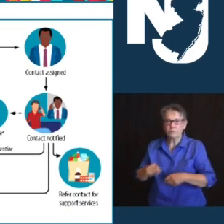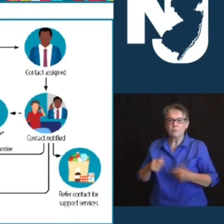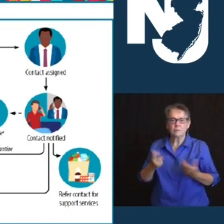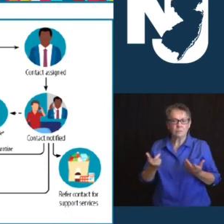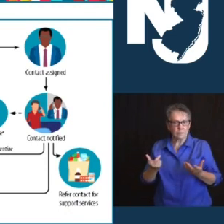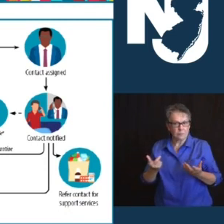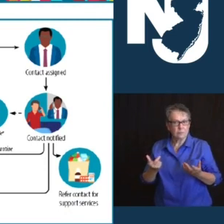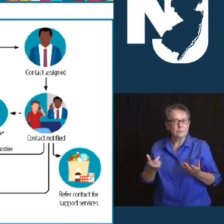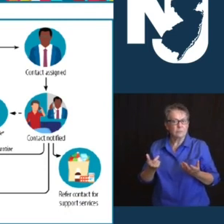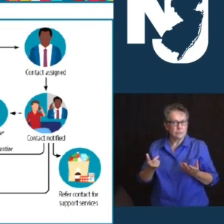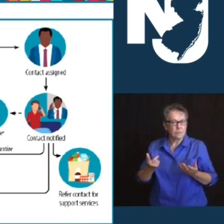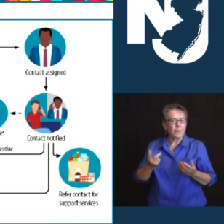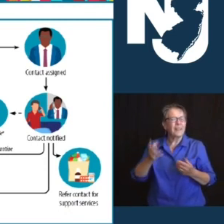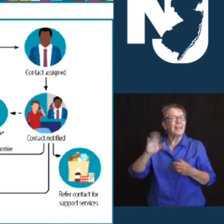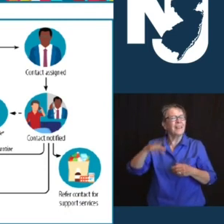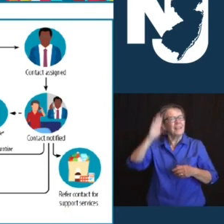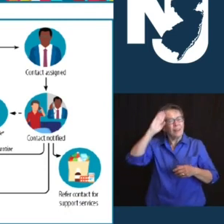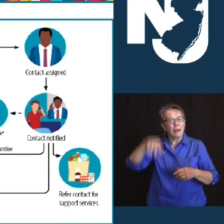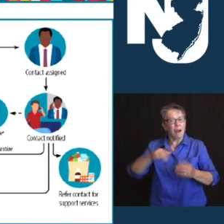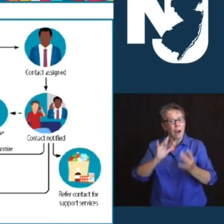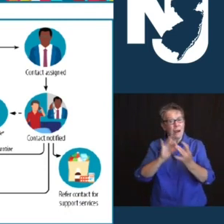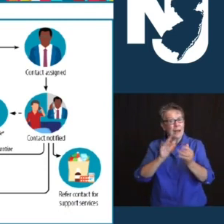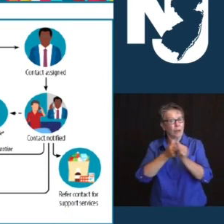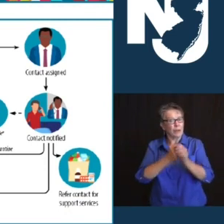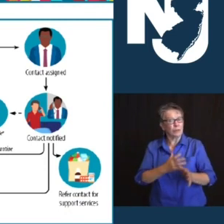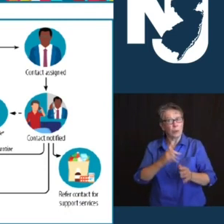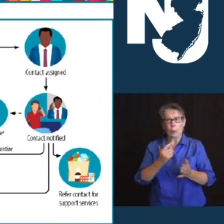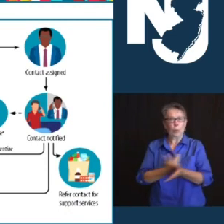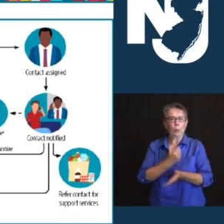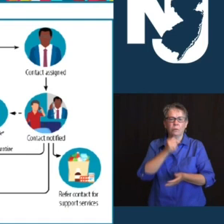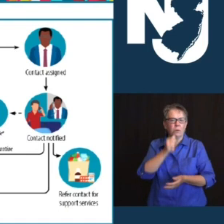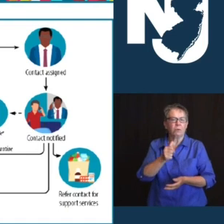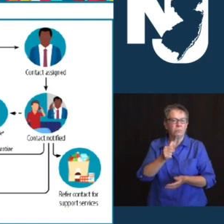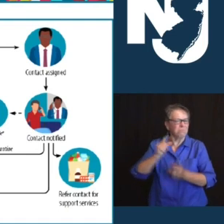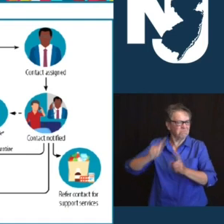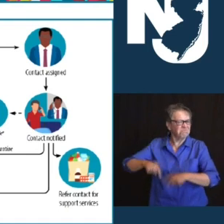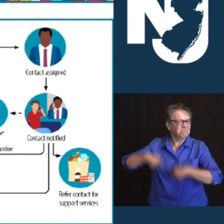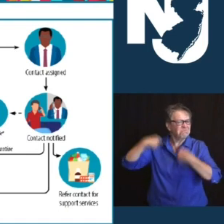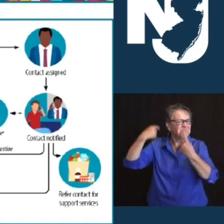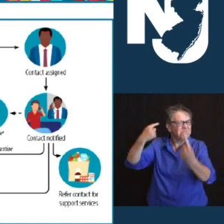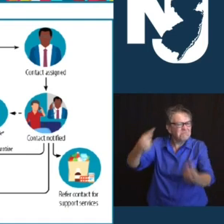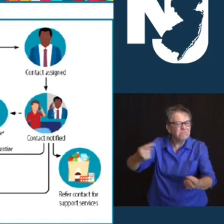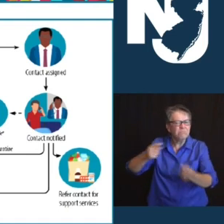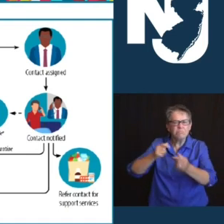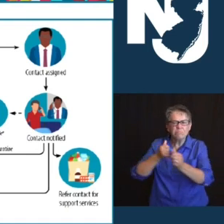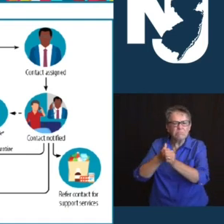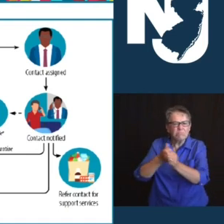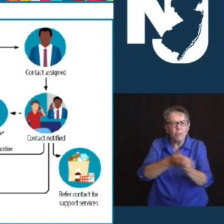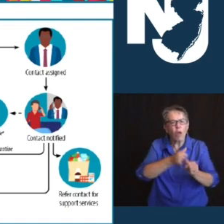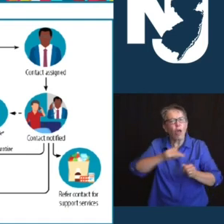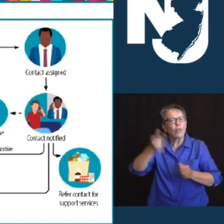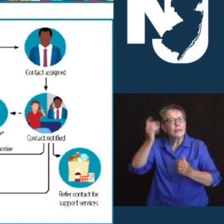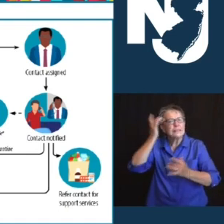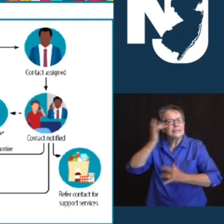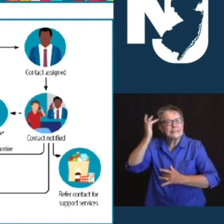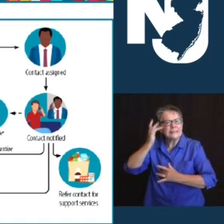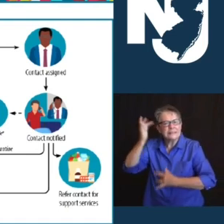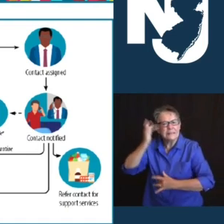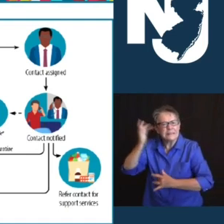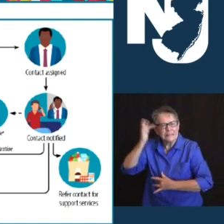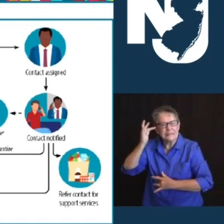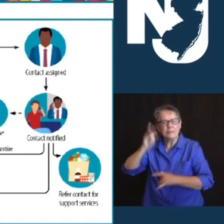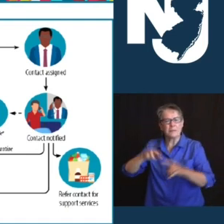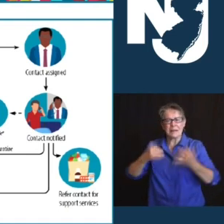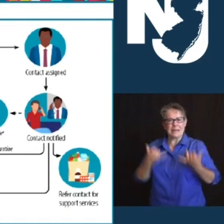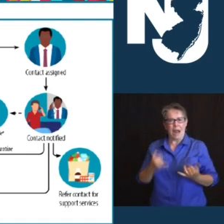New Jersey Community Contact Tracing Corps program is a key step towards slowing the spread of COVID-19 as the